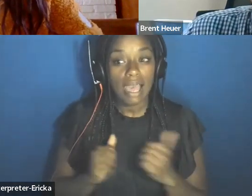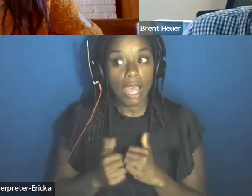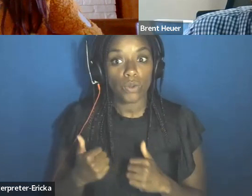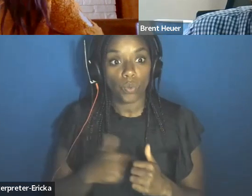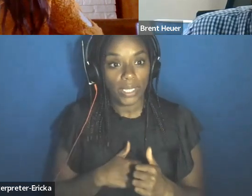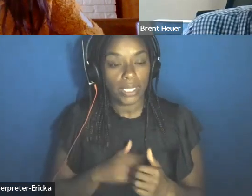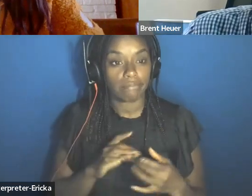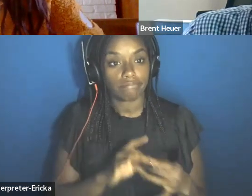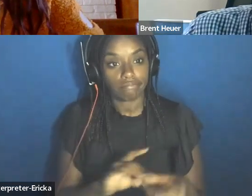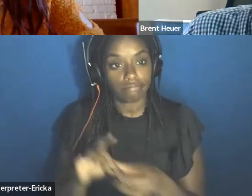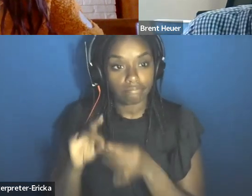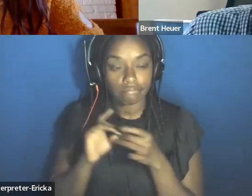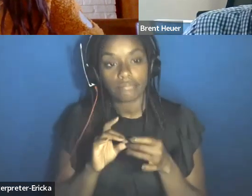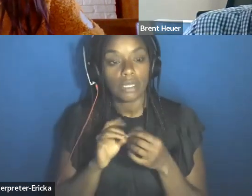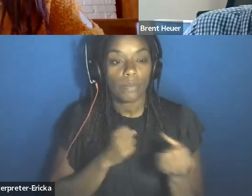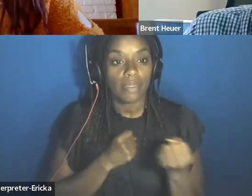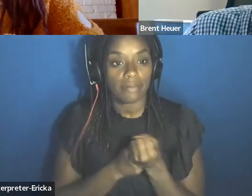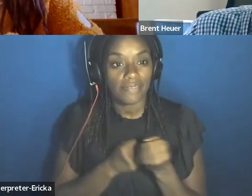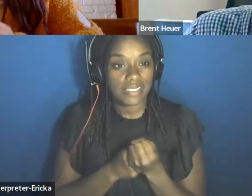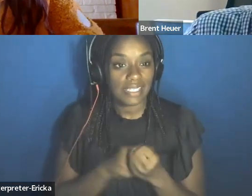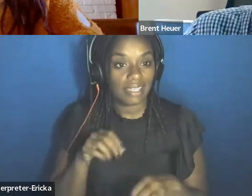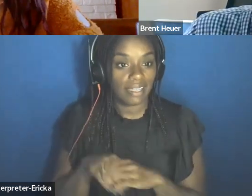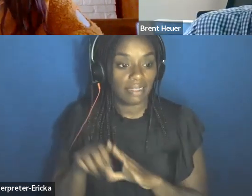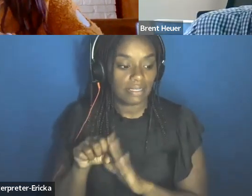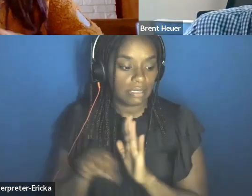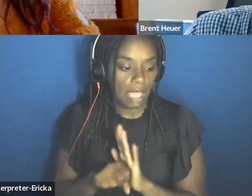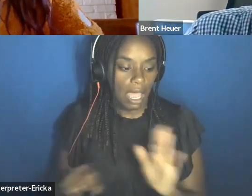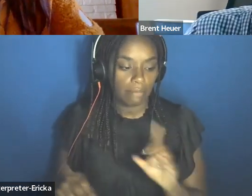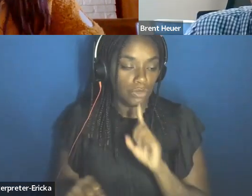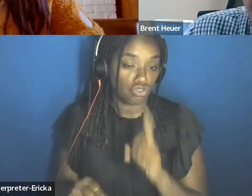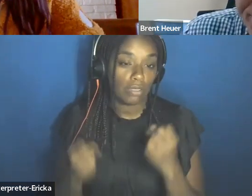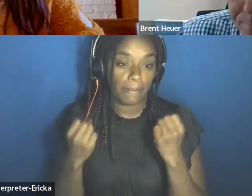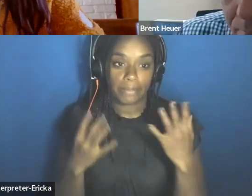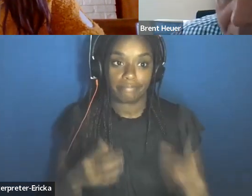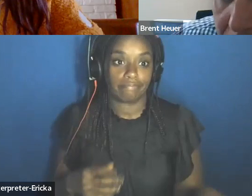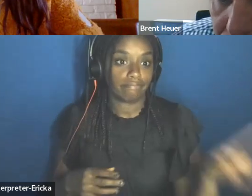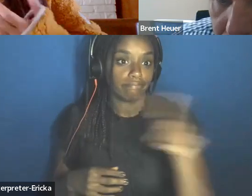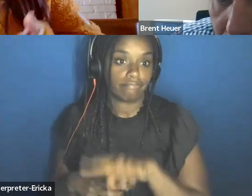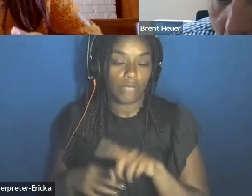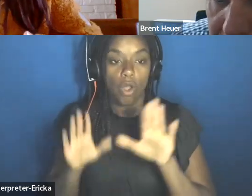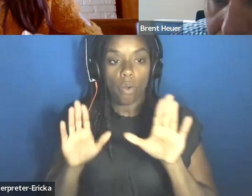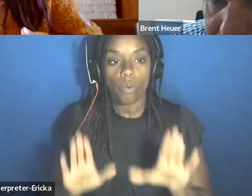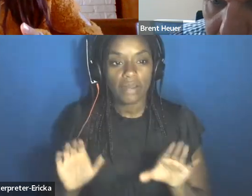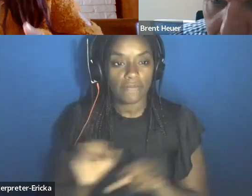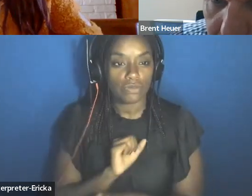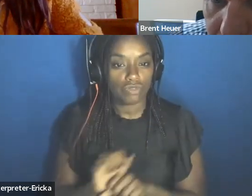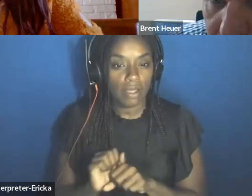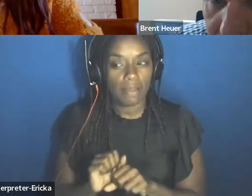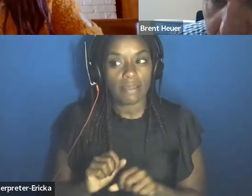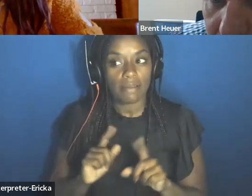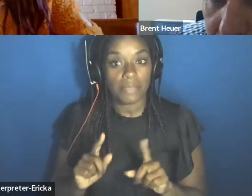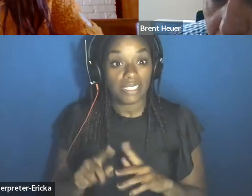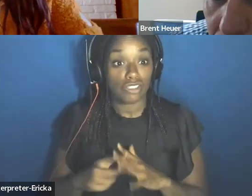with advocacy in our states? And I'm sure many of you are doing an incredible job of that, but it starts at our